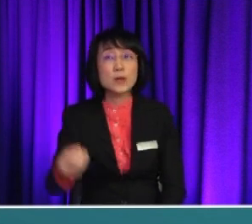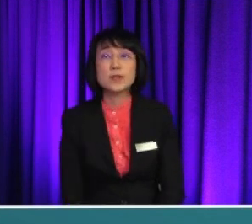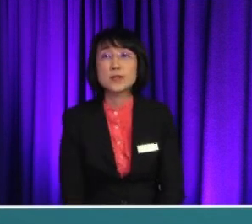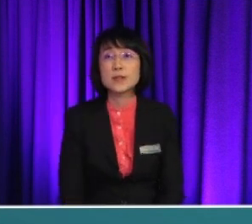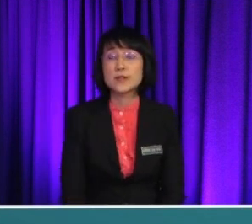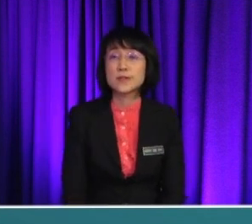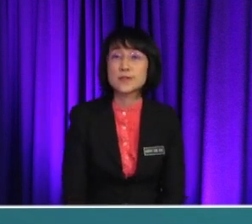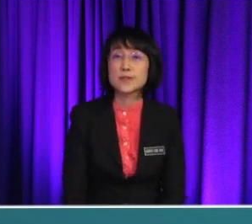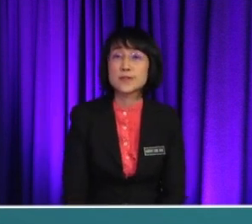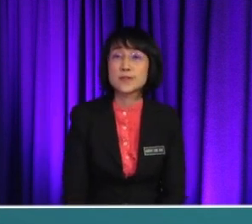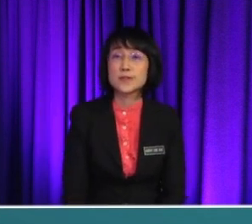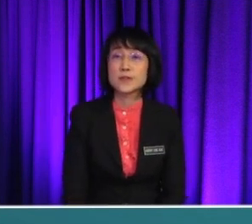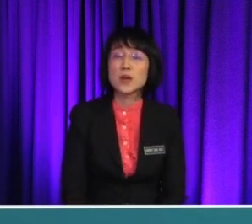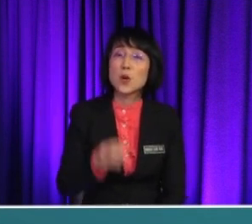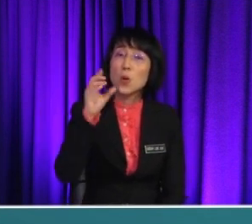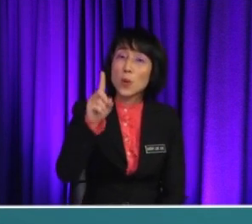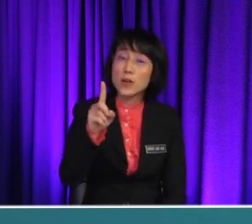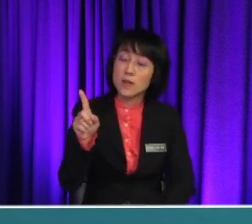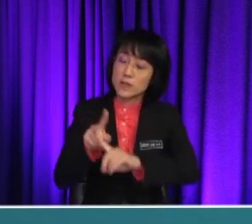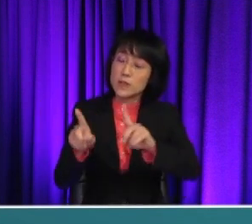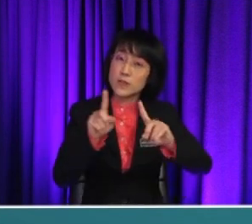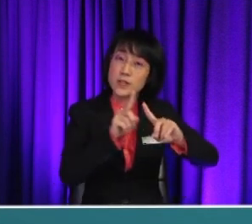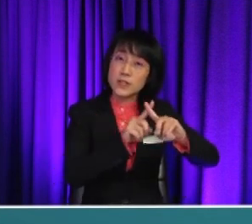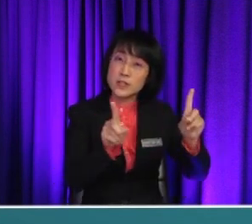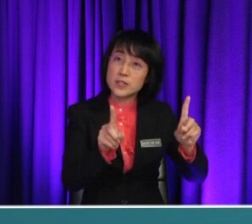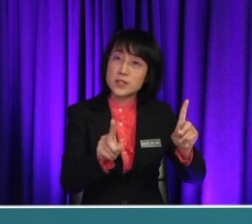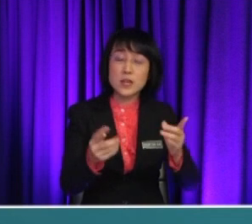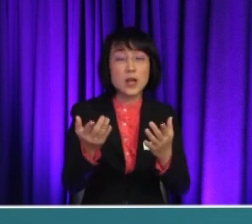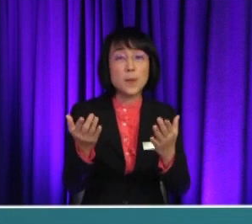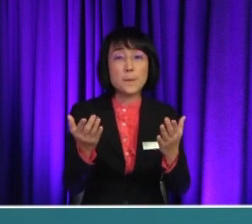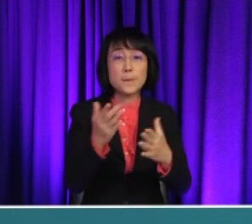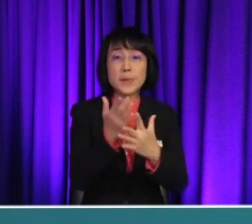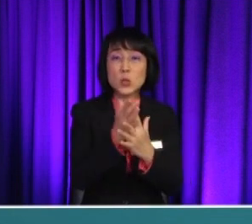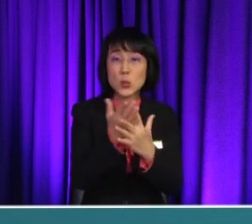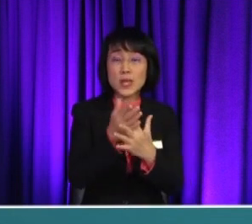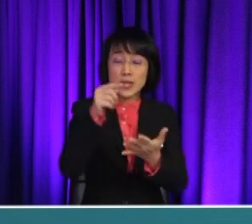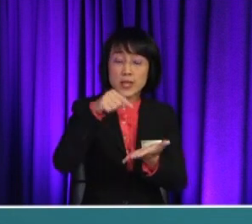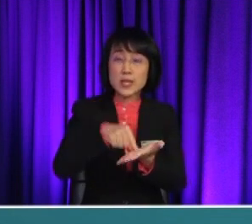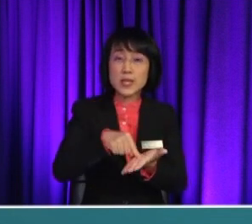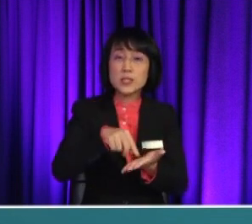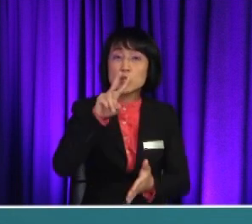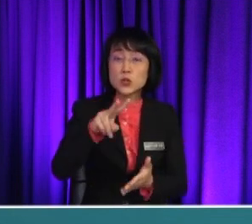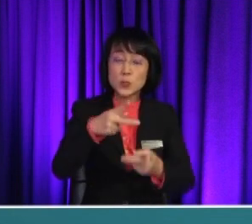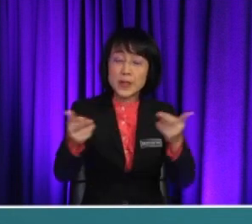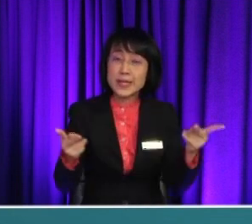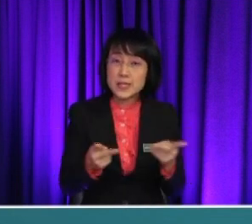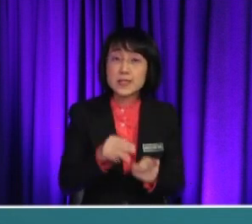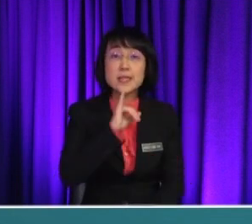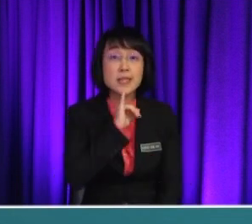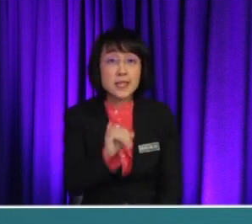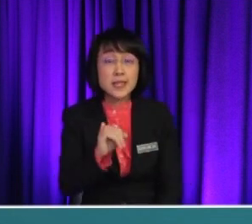of the differences between these two places is, and then what is that? Yeah. And